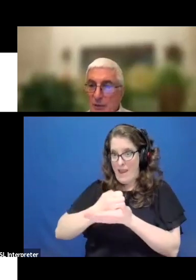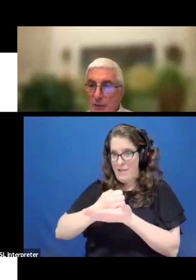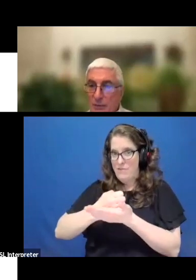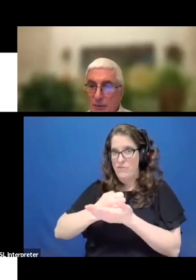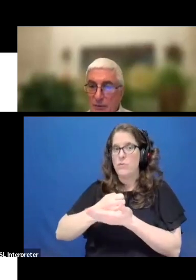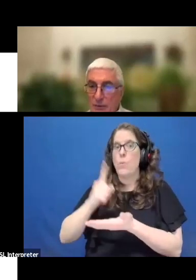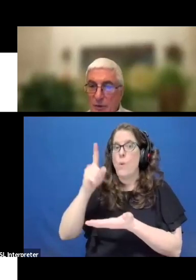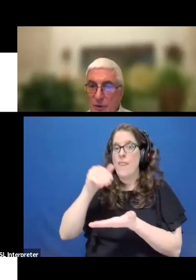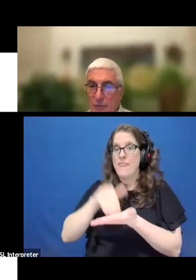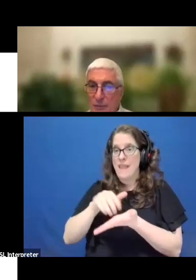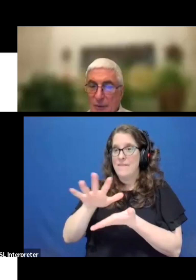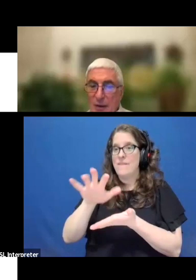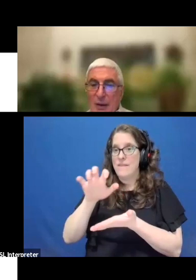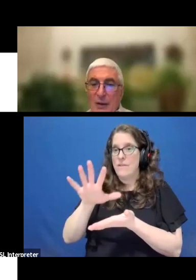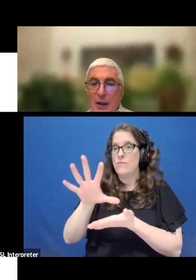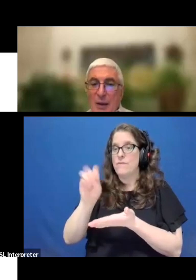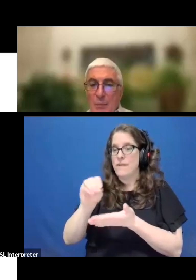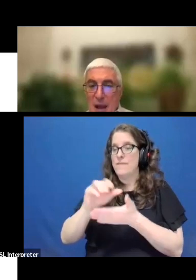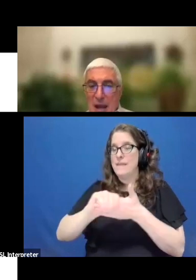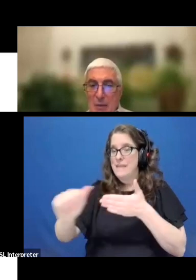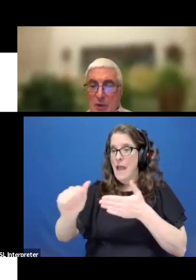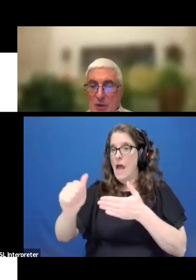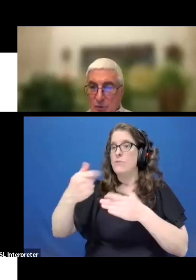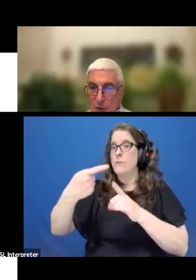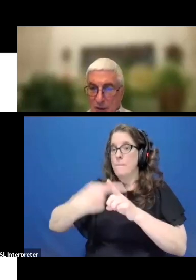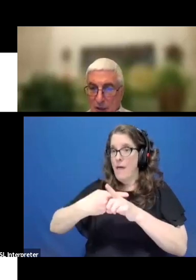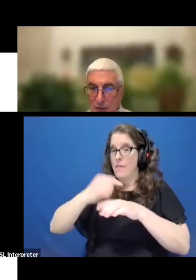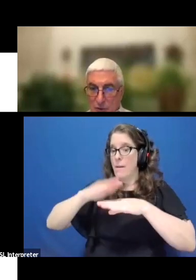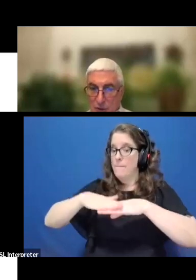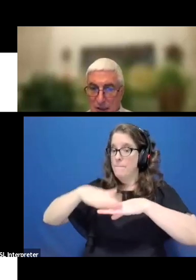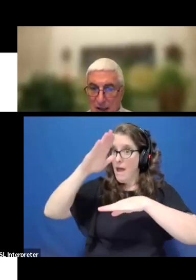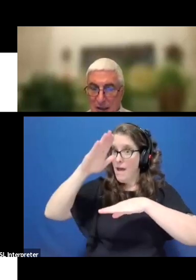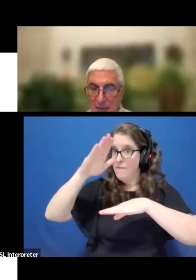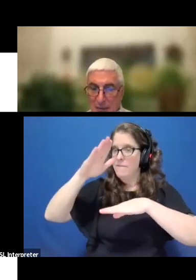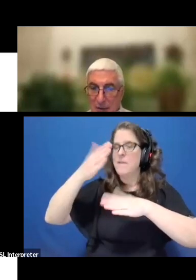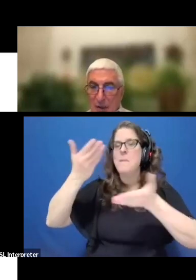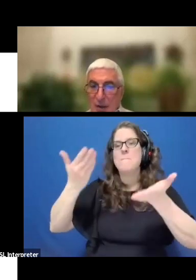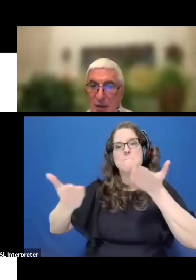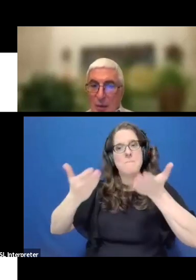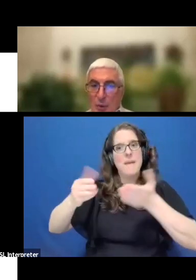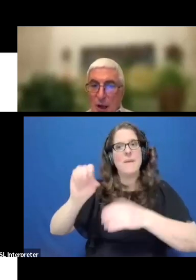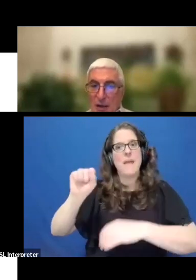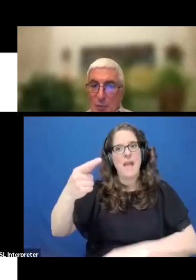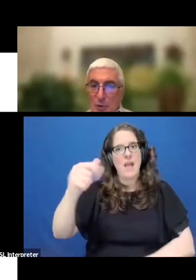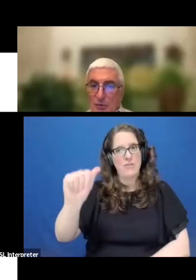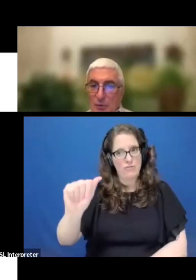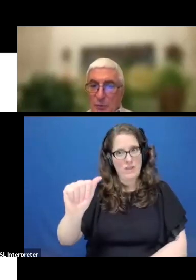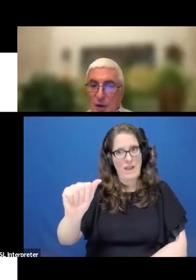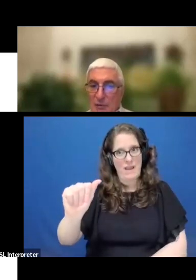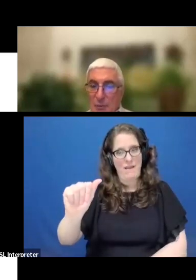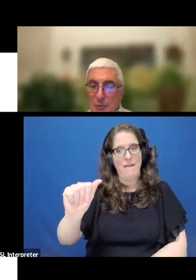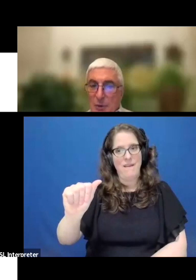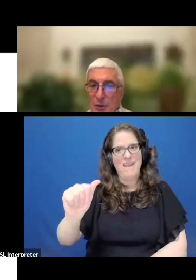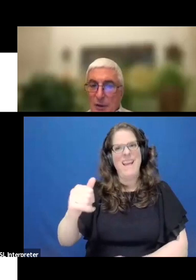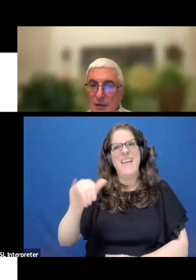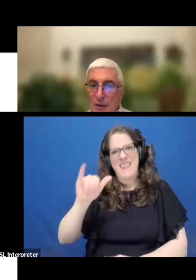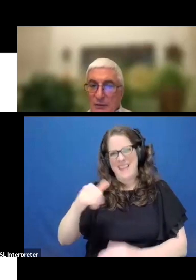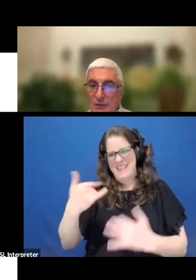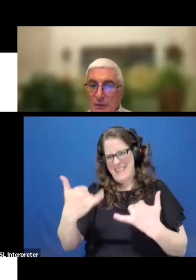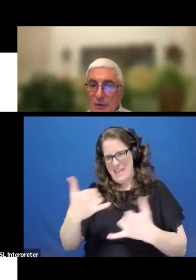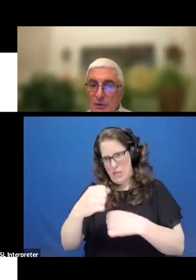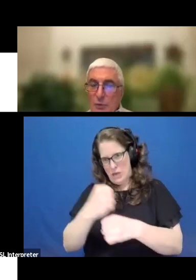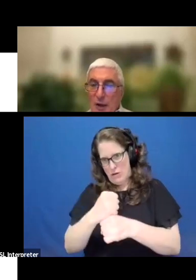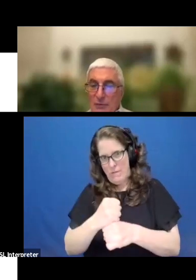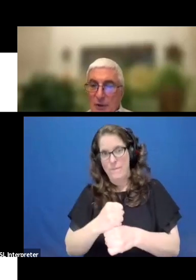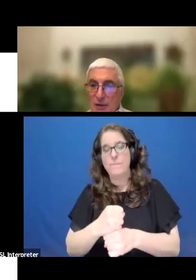a month this year, they may be doing SGA. A blind person would have to be earning at